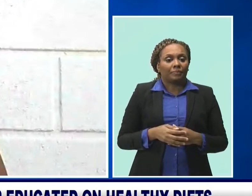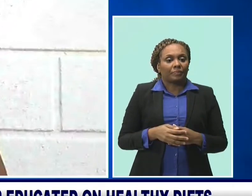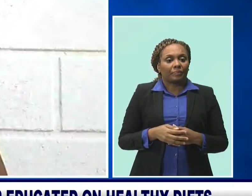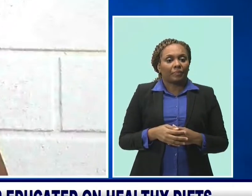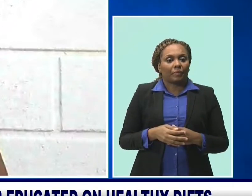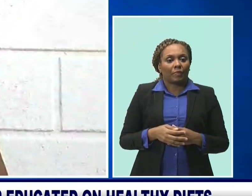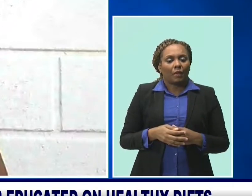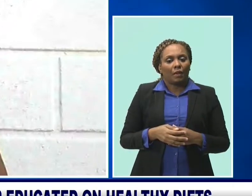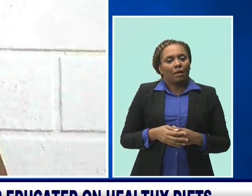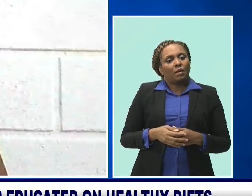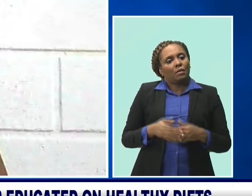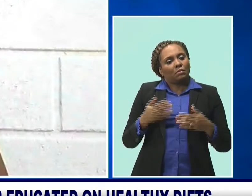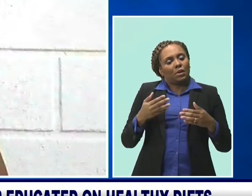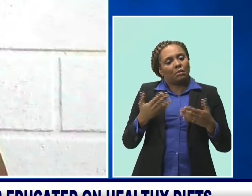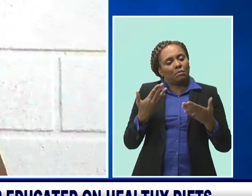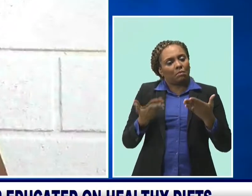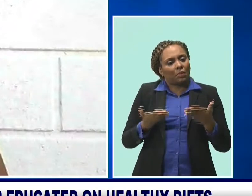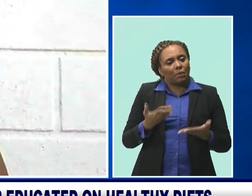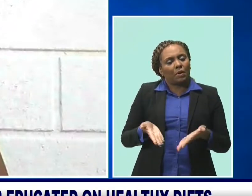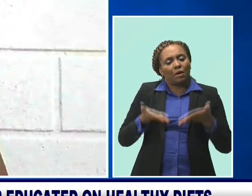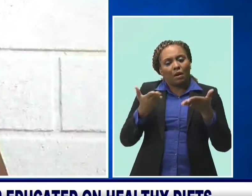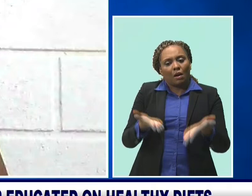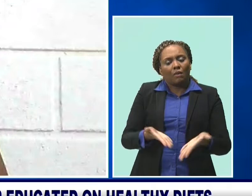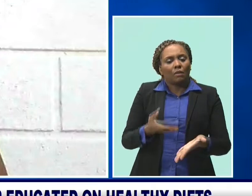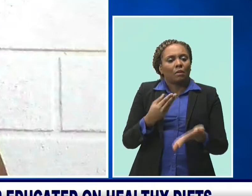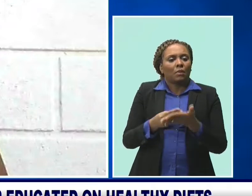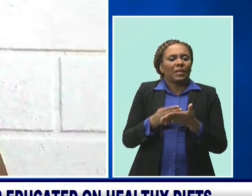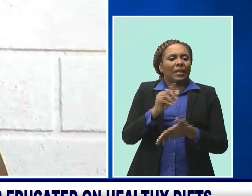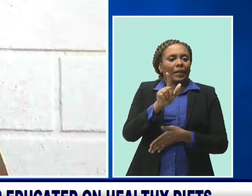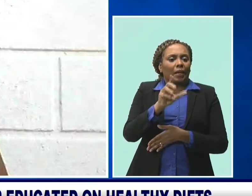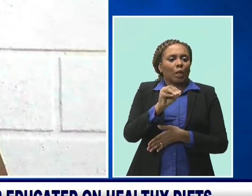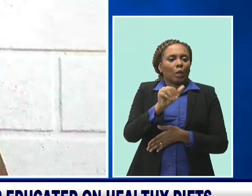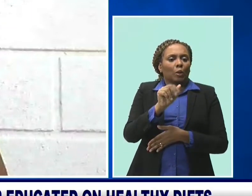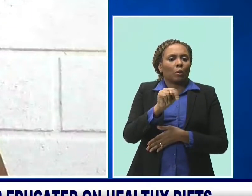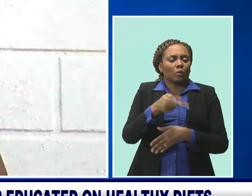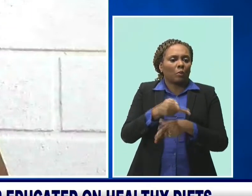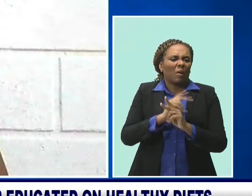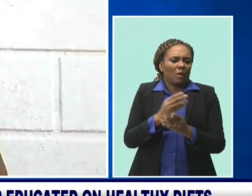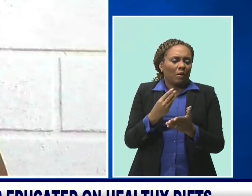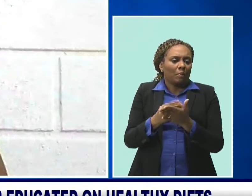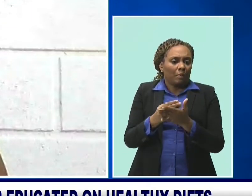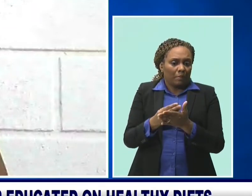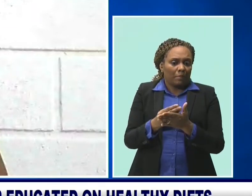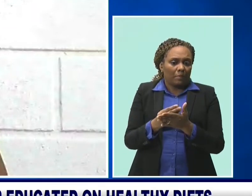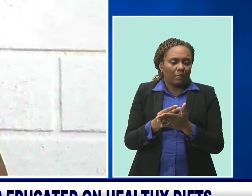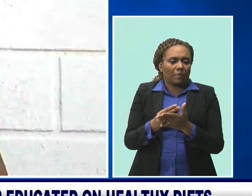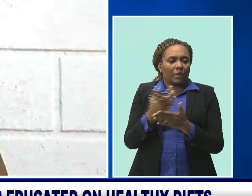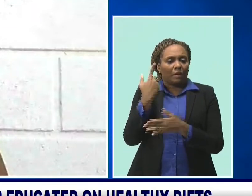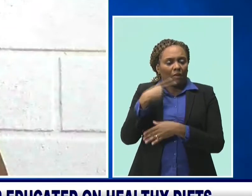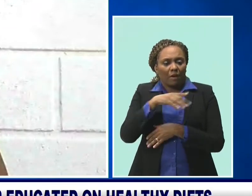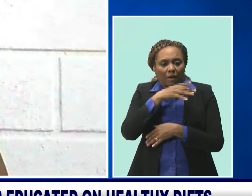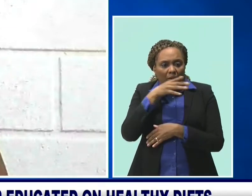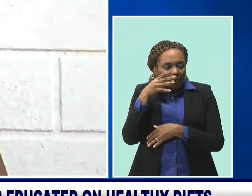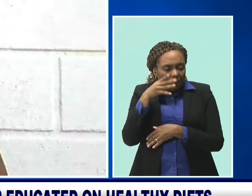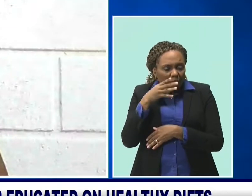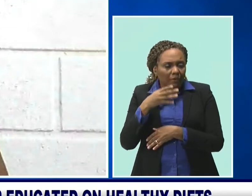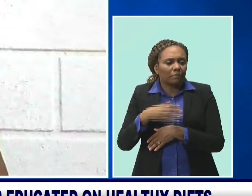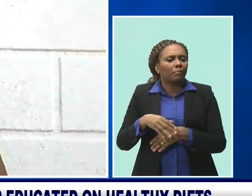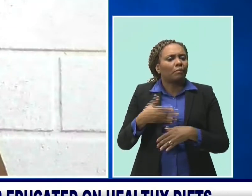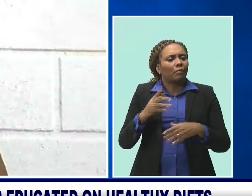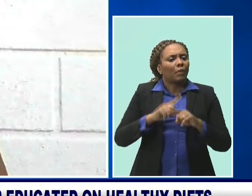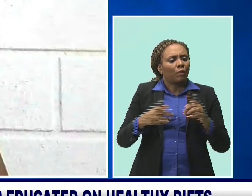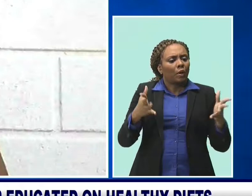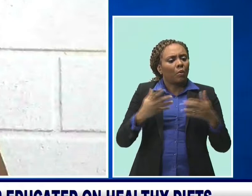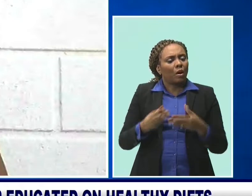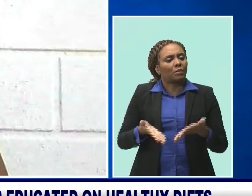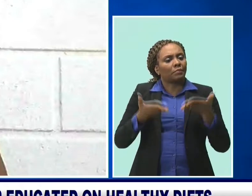provide loans so that they can buy land. Once we get the interest generated in agriculture, then it is to provide that support